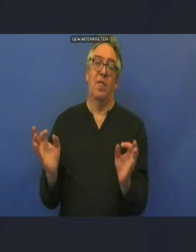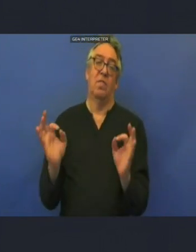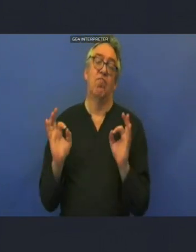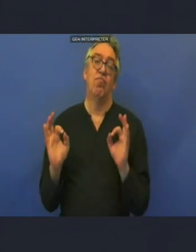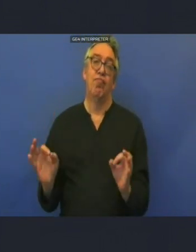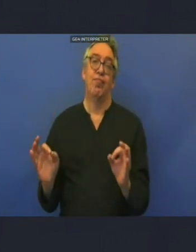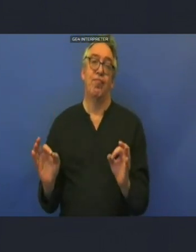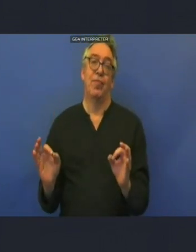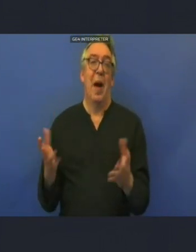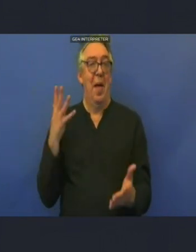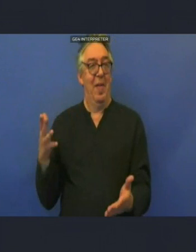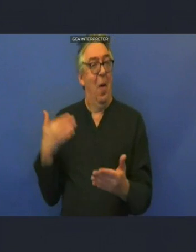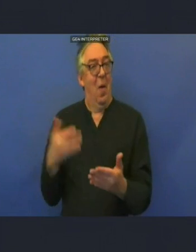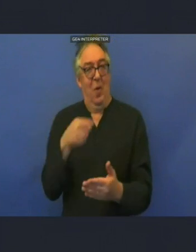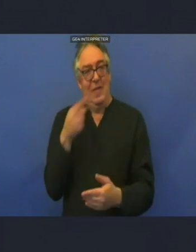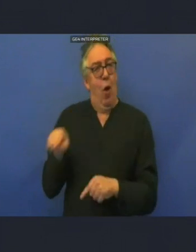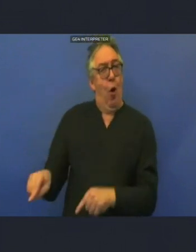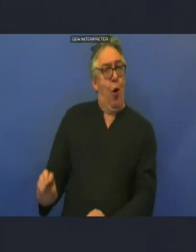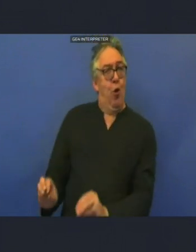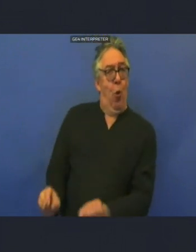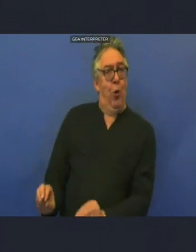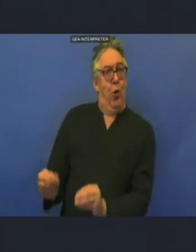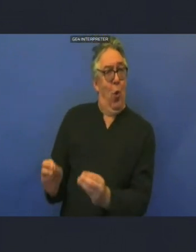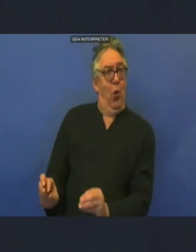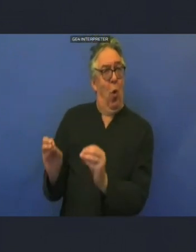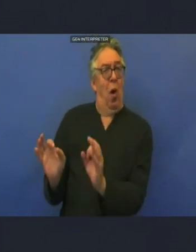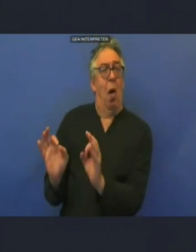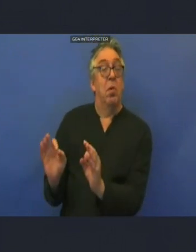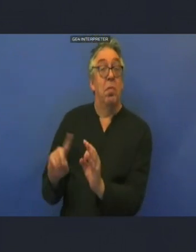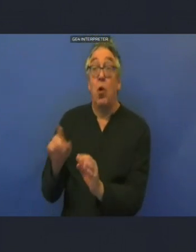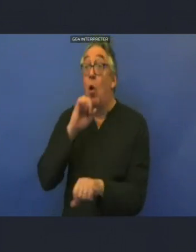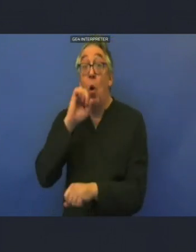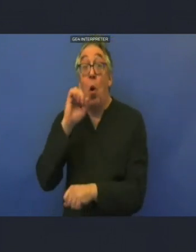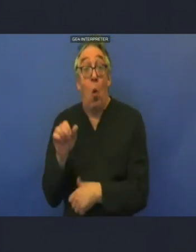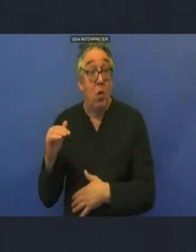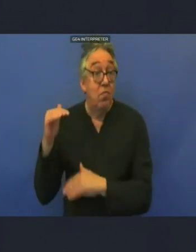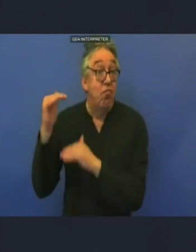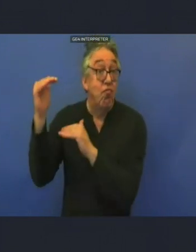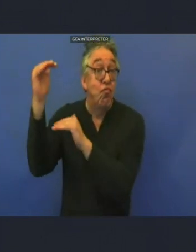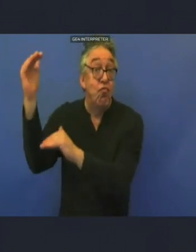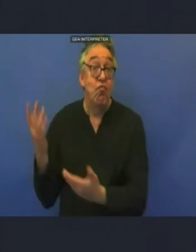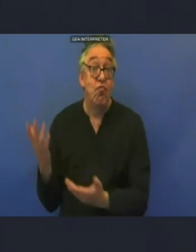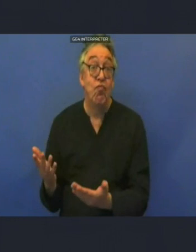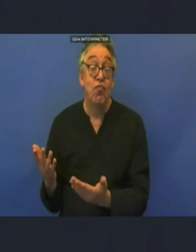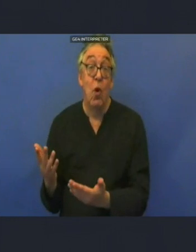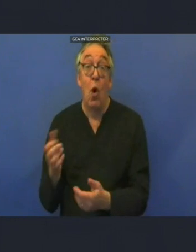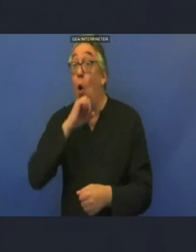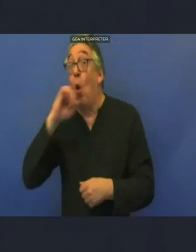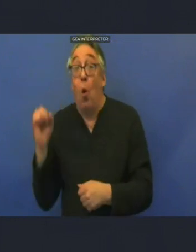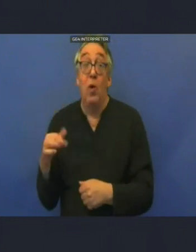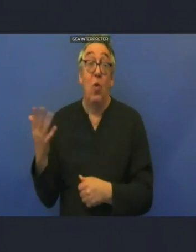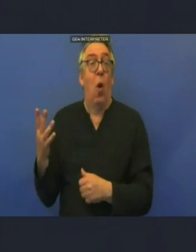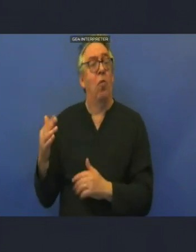the situation of the people, the old people, but also the, I would say, old people on the